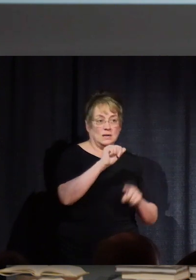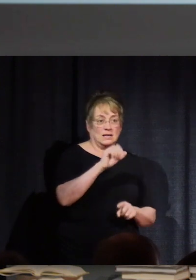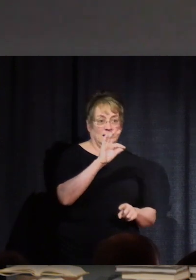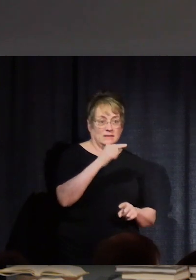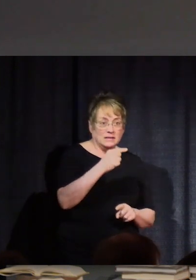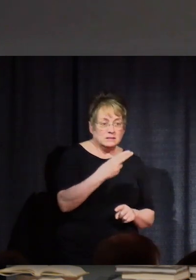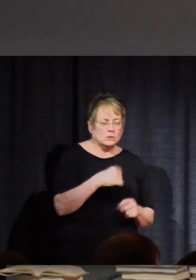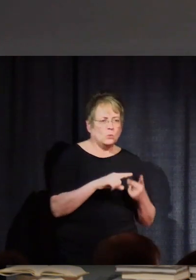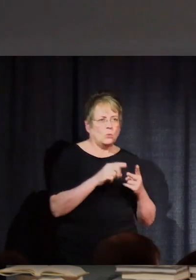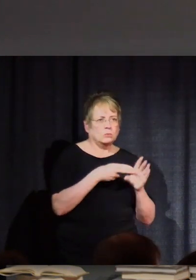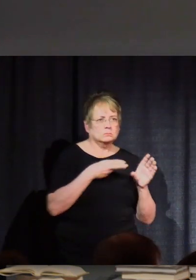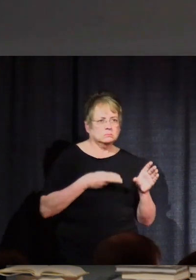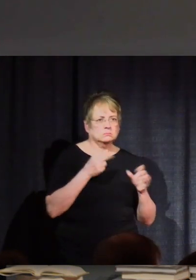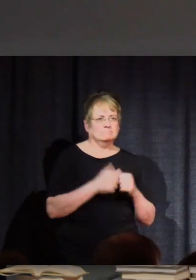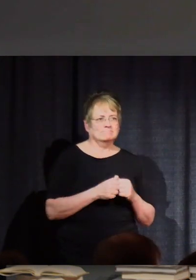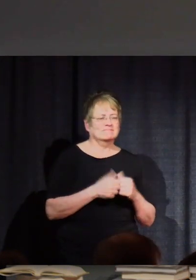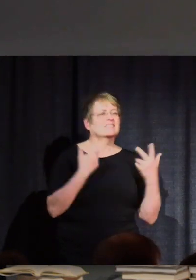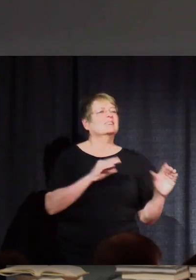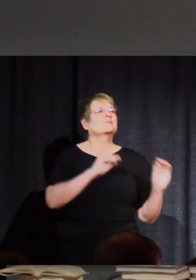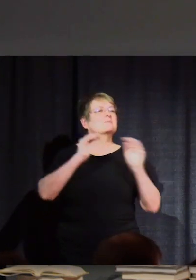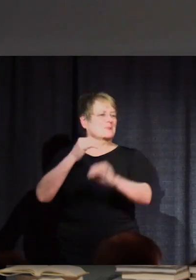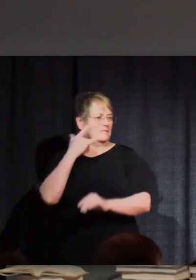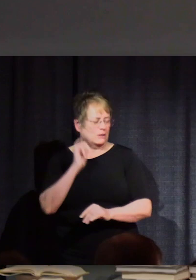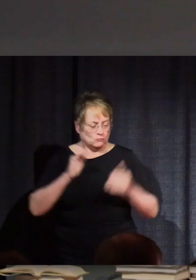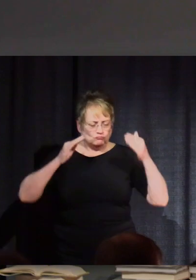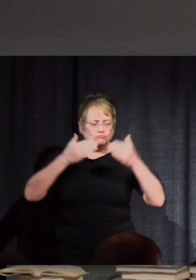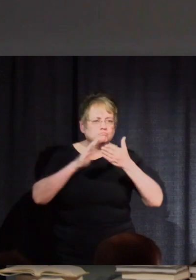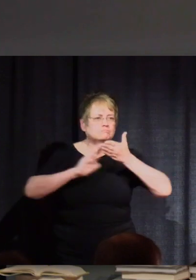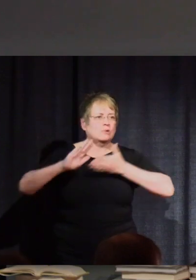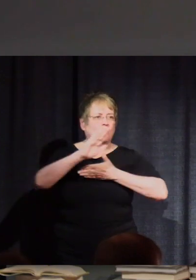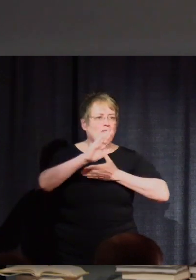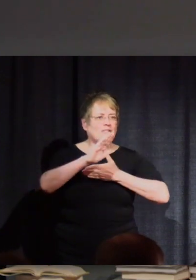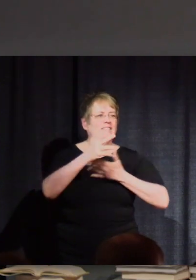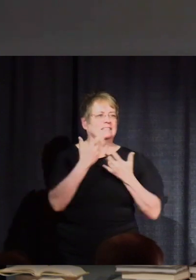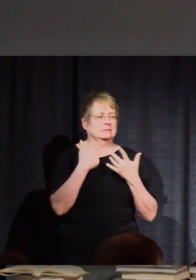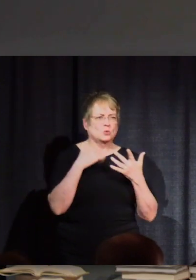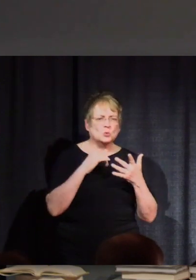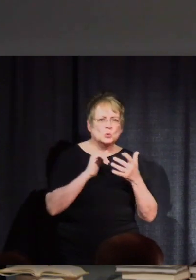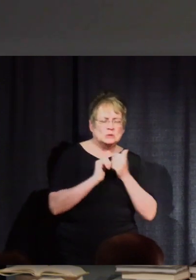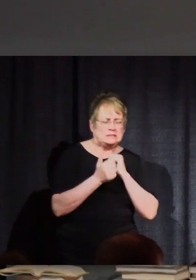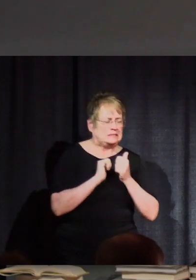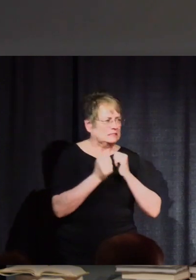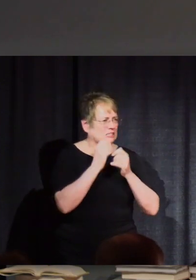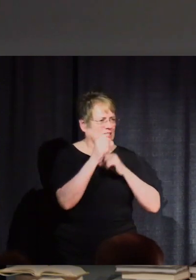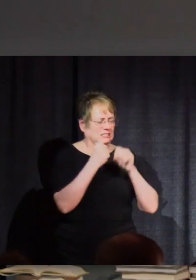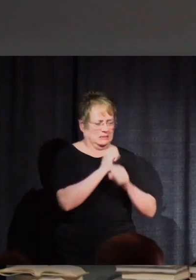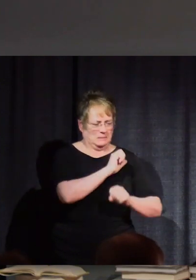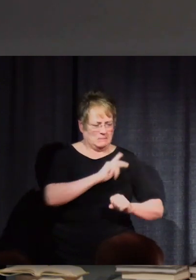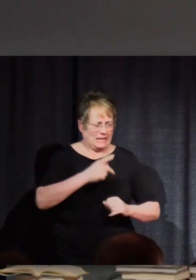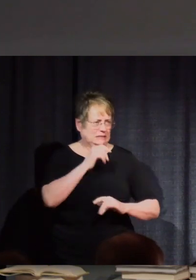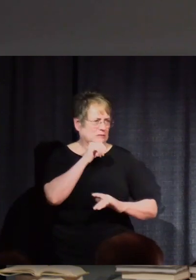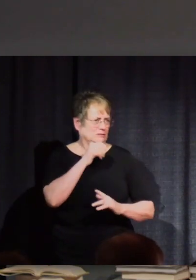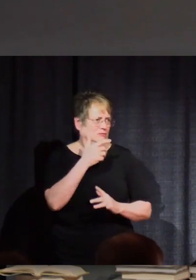out. So I moved to California, focused on college, and had a challenging year transitioning back to civilian